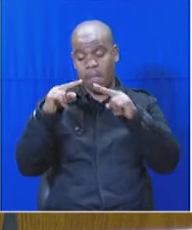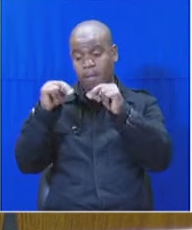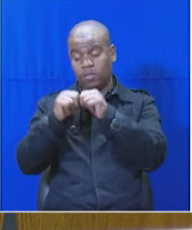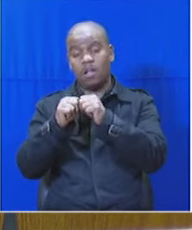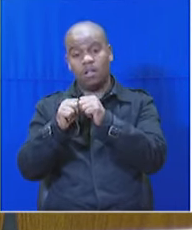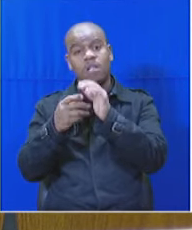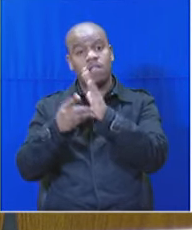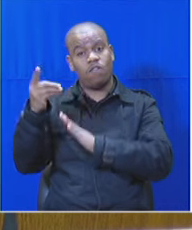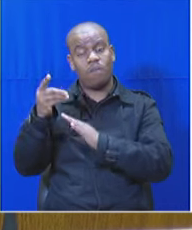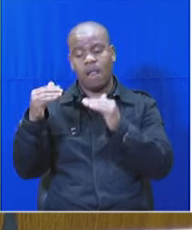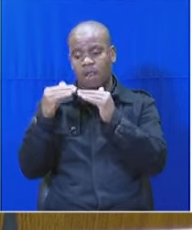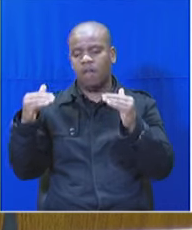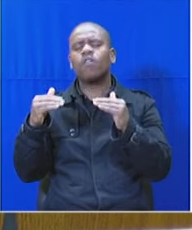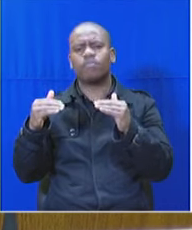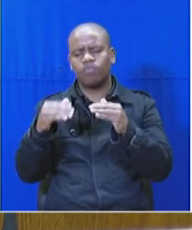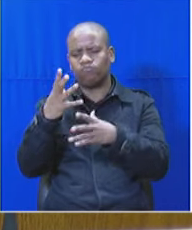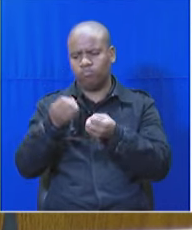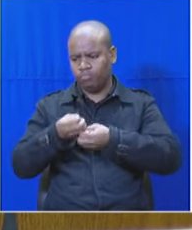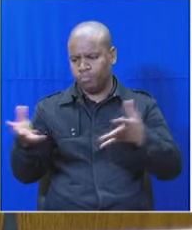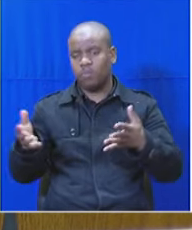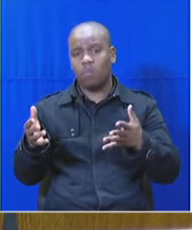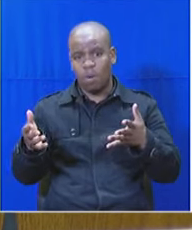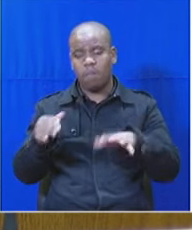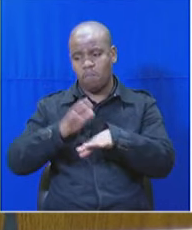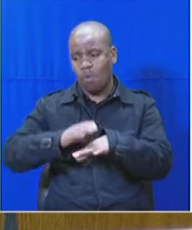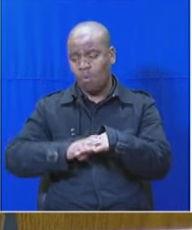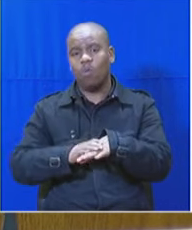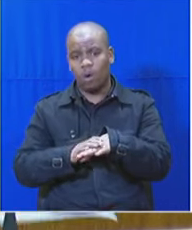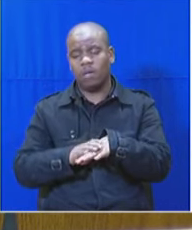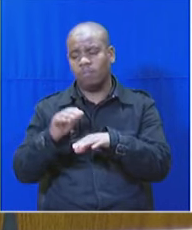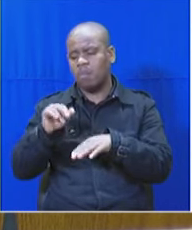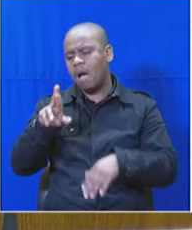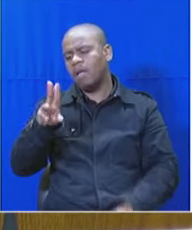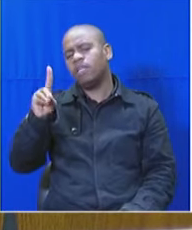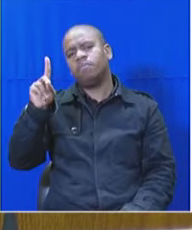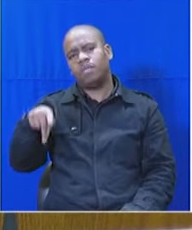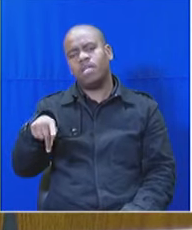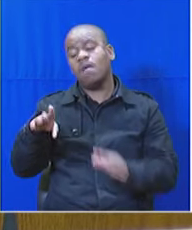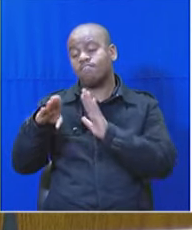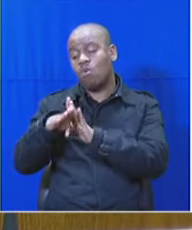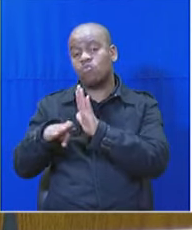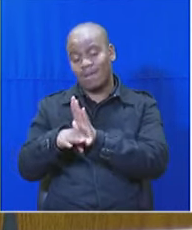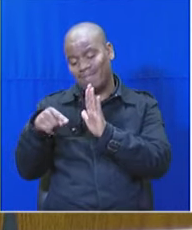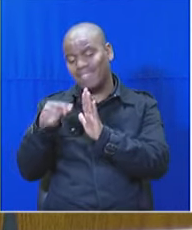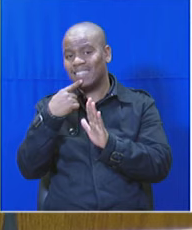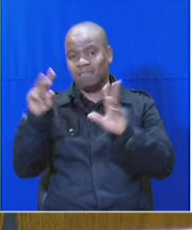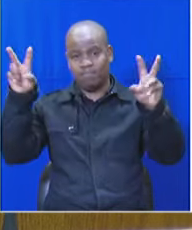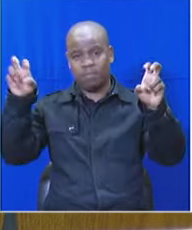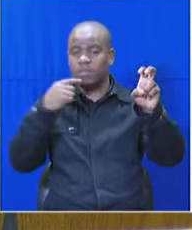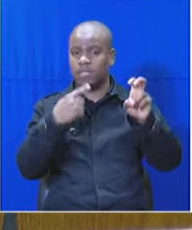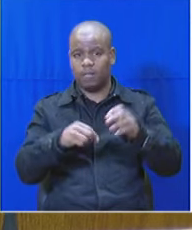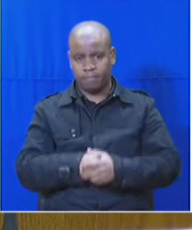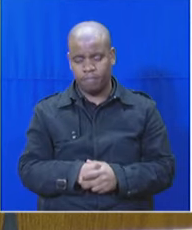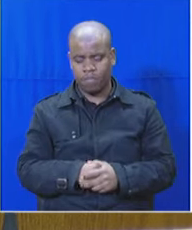Plan introduces its overview by the following quotation from the Reconstruction and Development Program. It says,